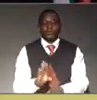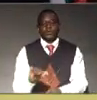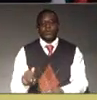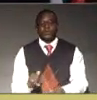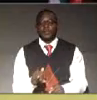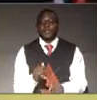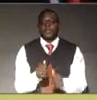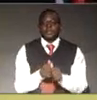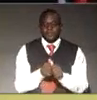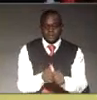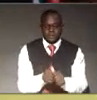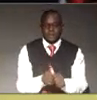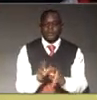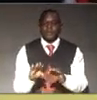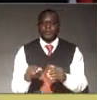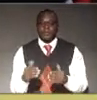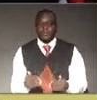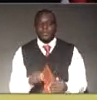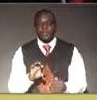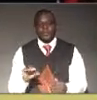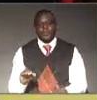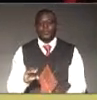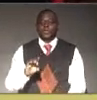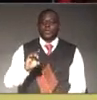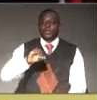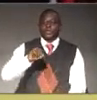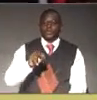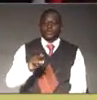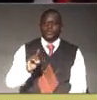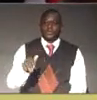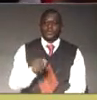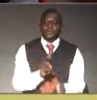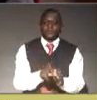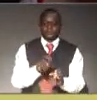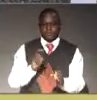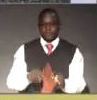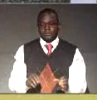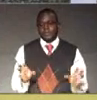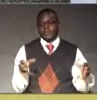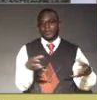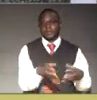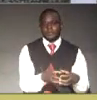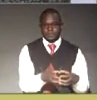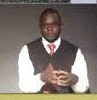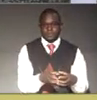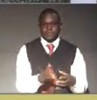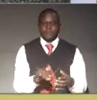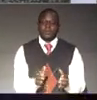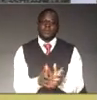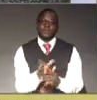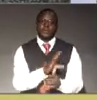disciple, except Judas, who had already left the tomb. Jesus becomes the